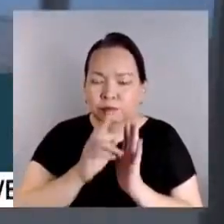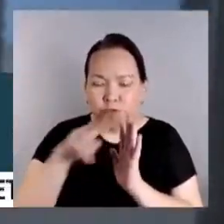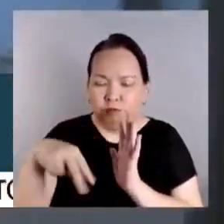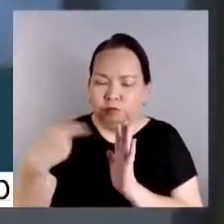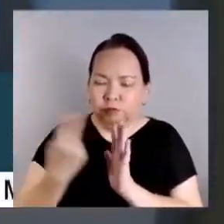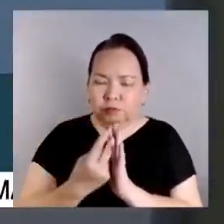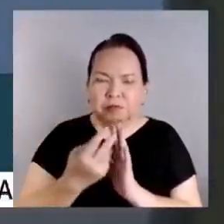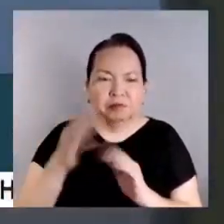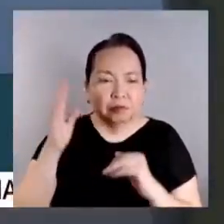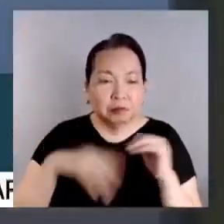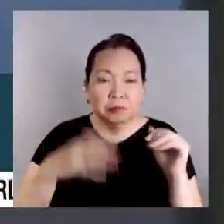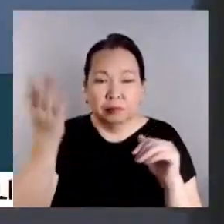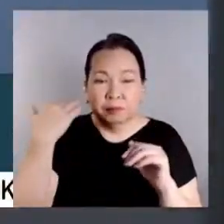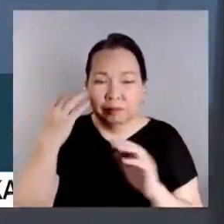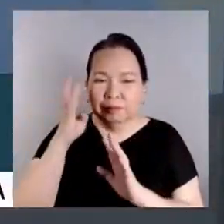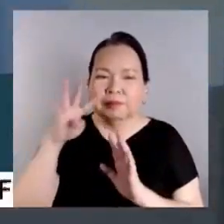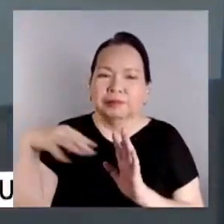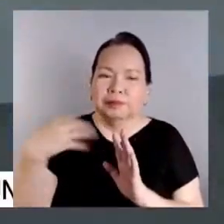4 hours.